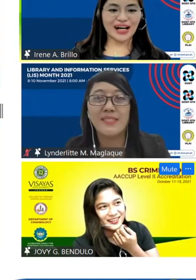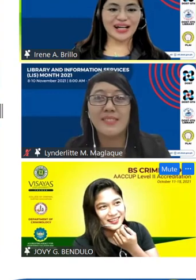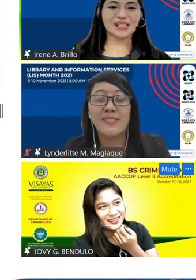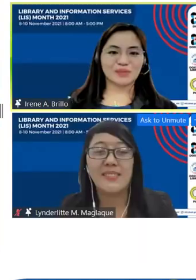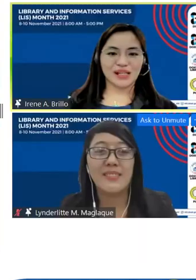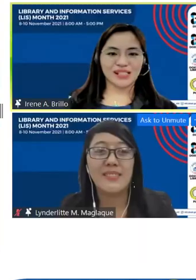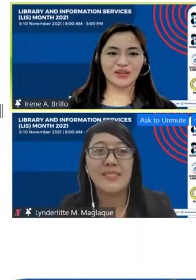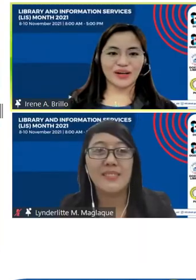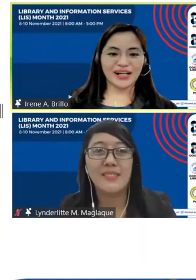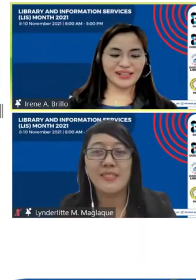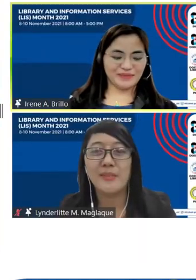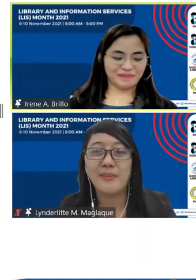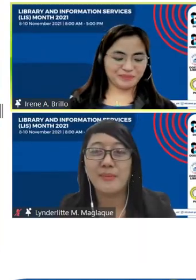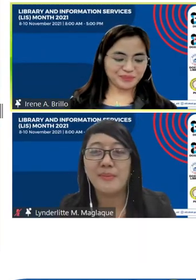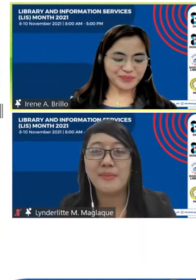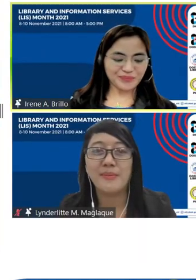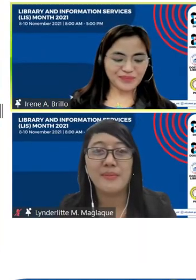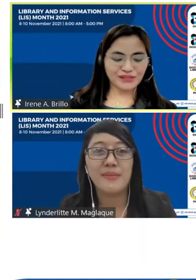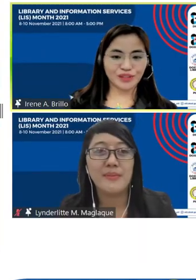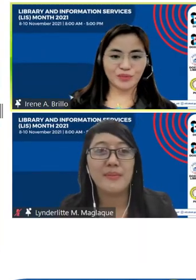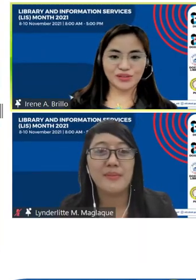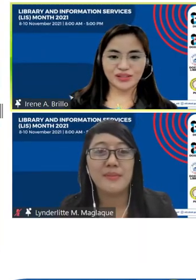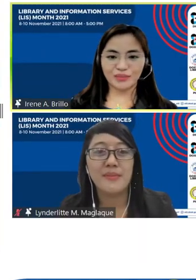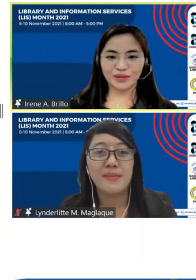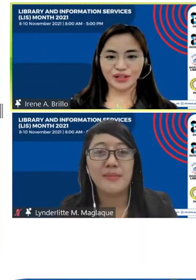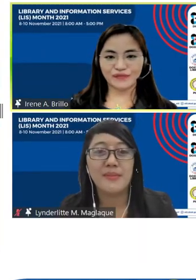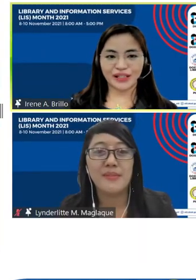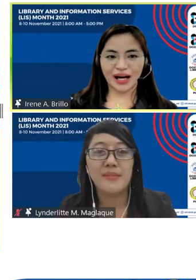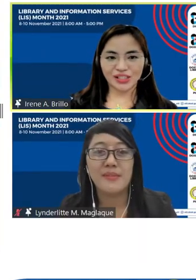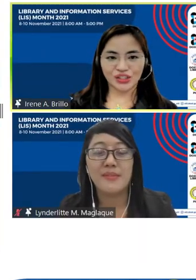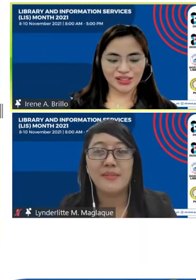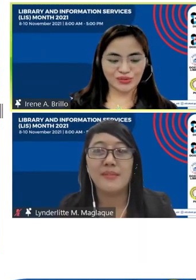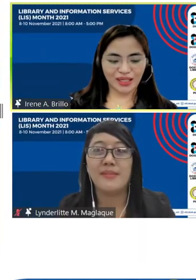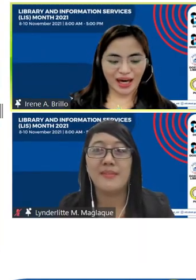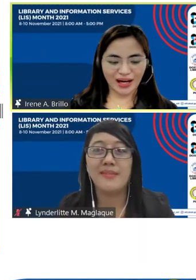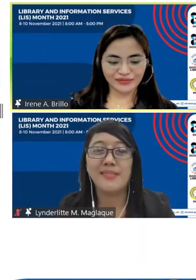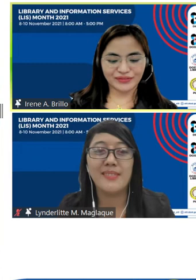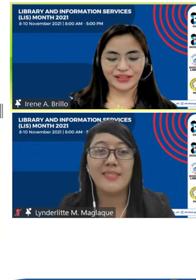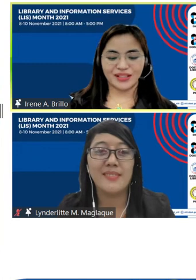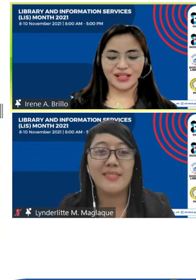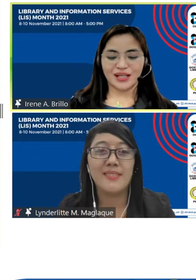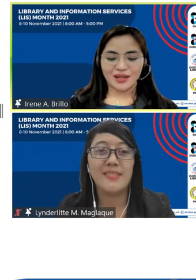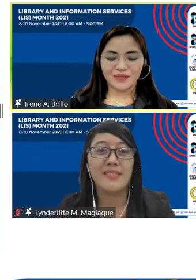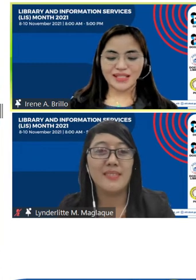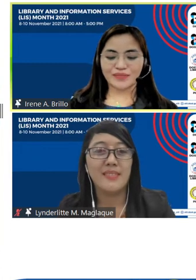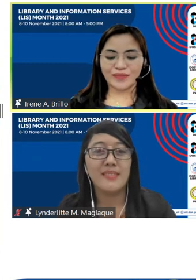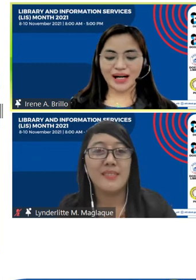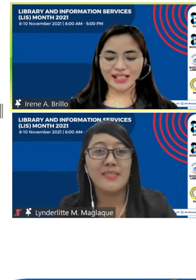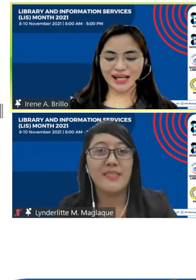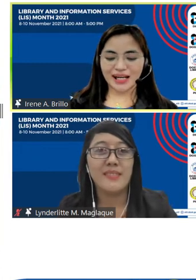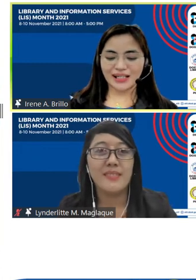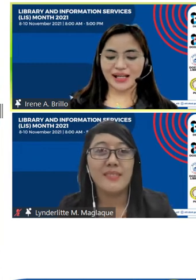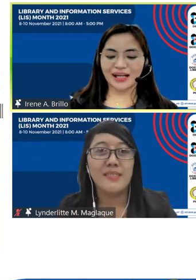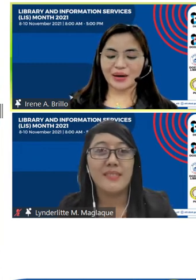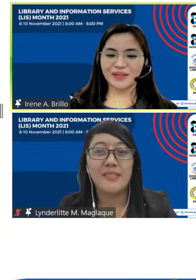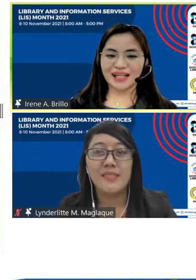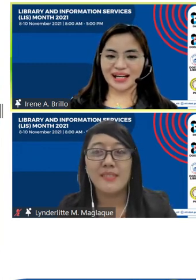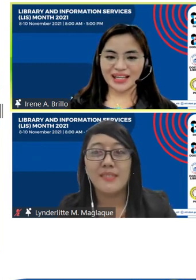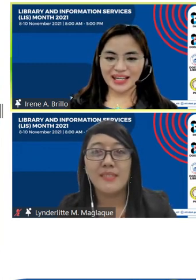nanalo ng ating special award for most number of reactions, we have Miss